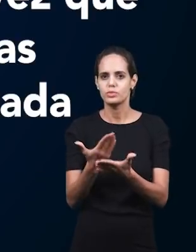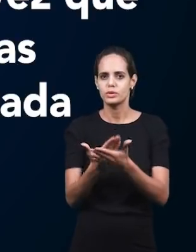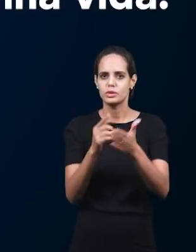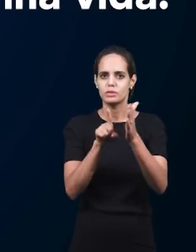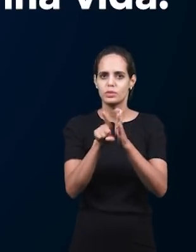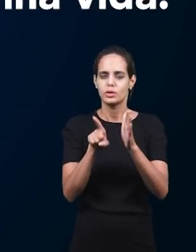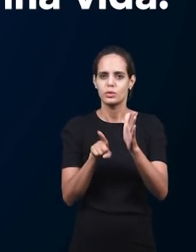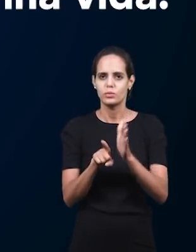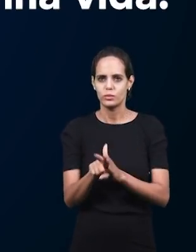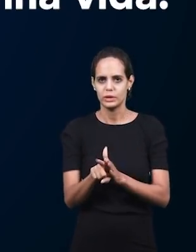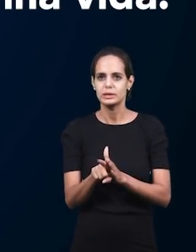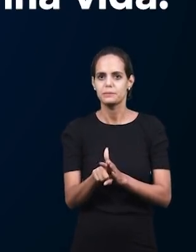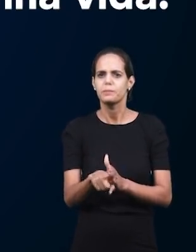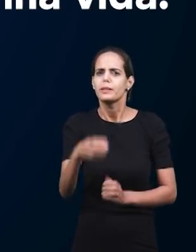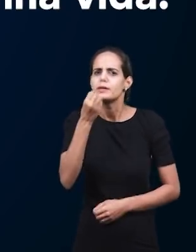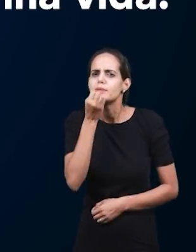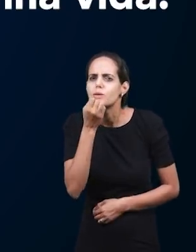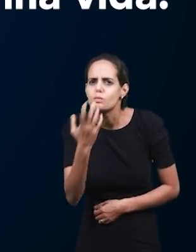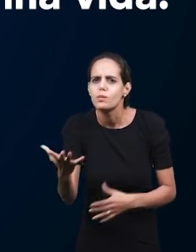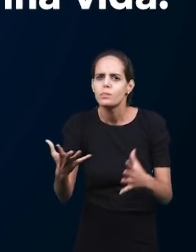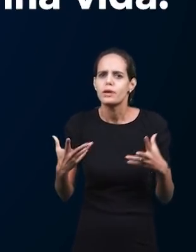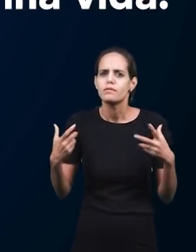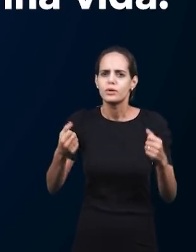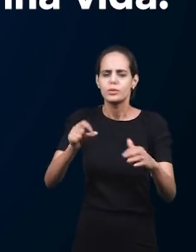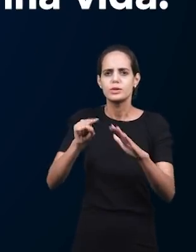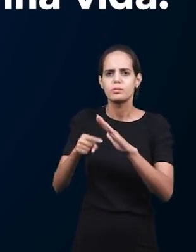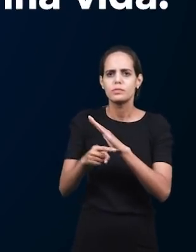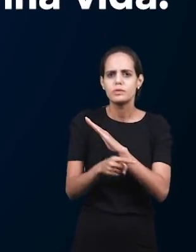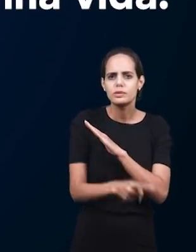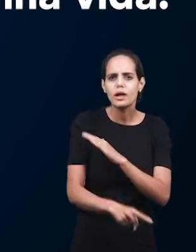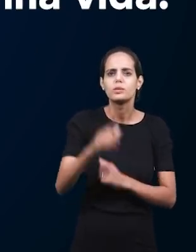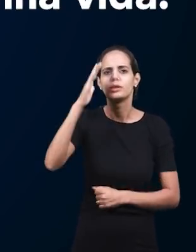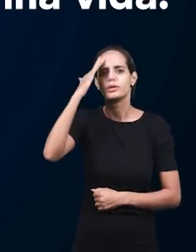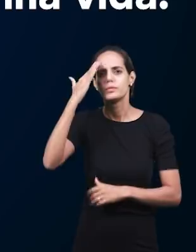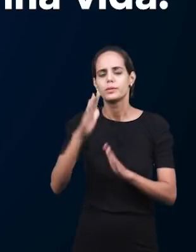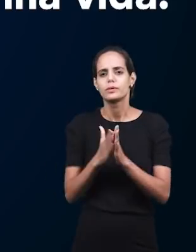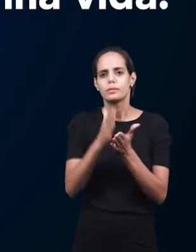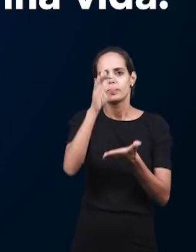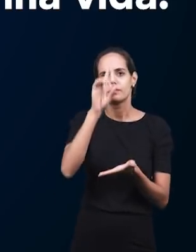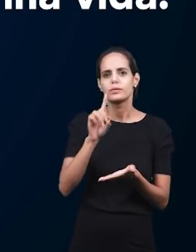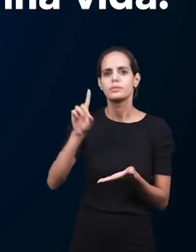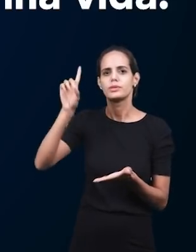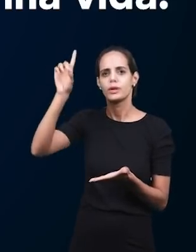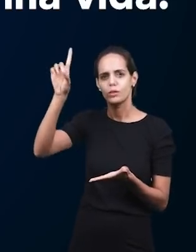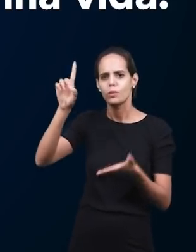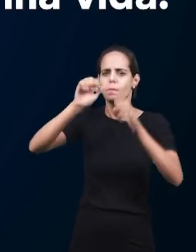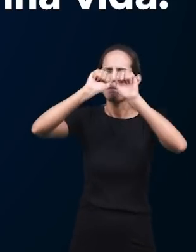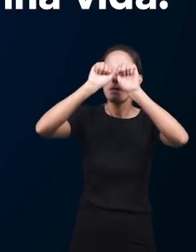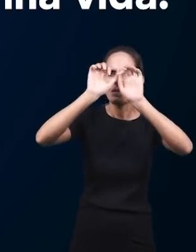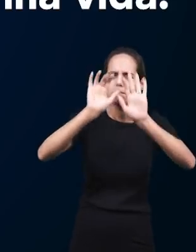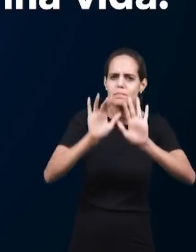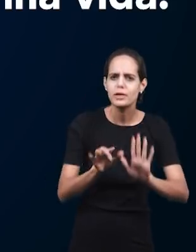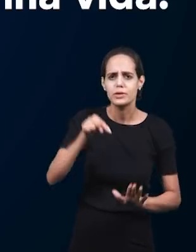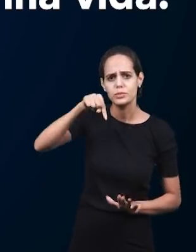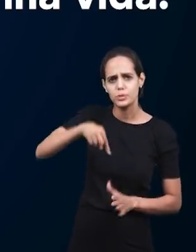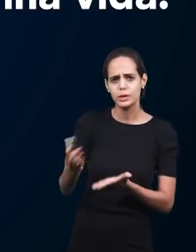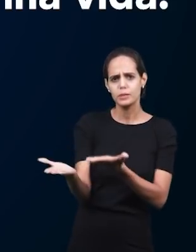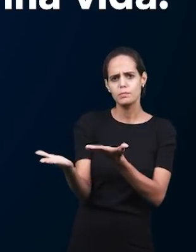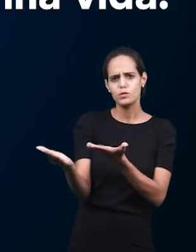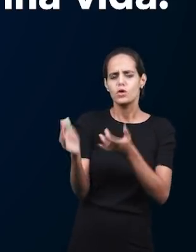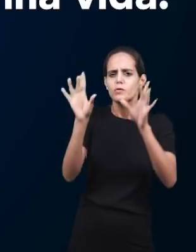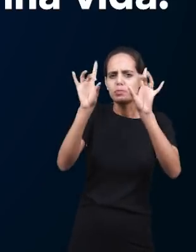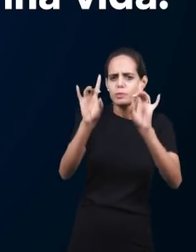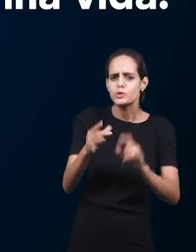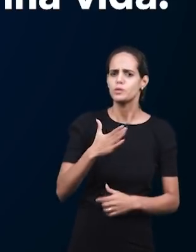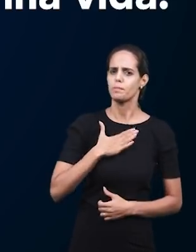questions. And it's been very good to see and to deepen our understanding of the Word. And it's been a great